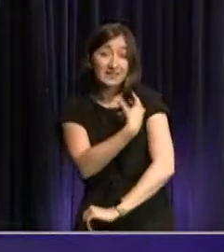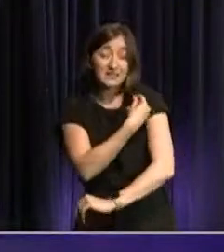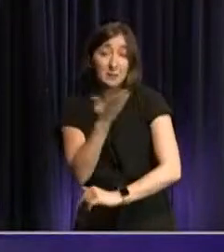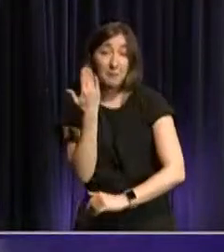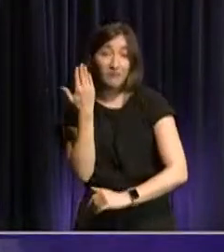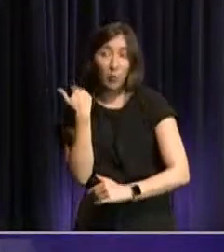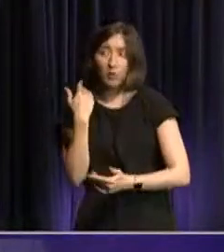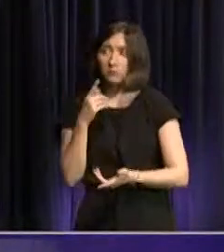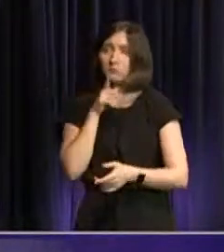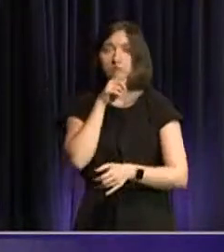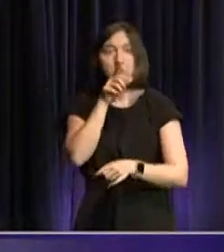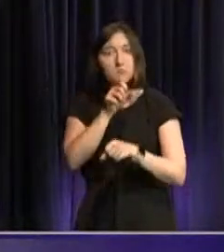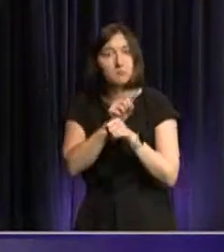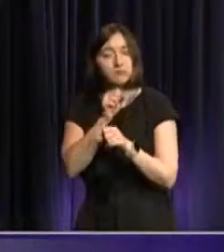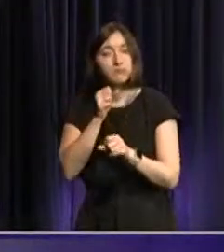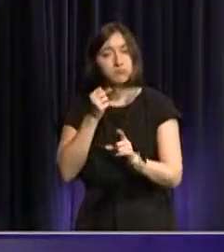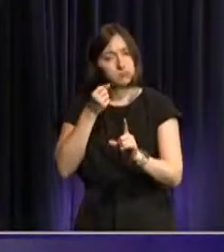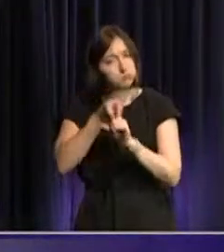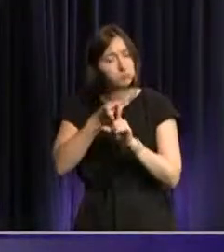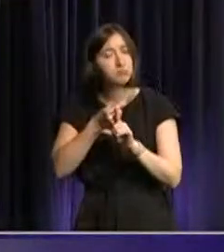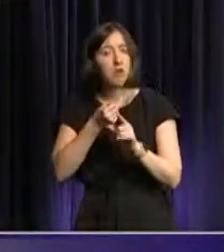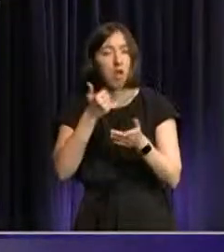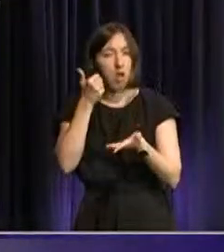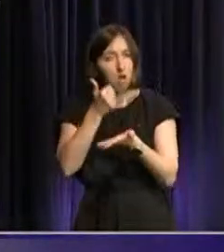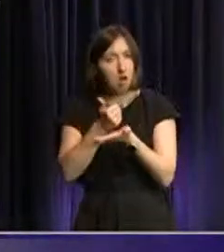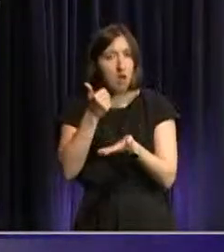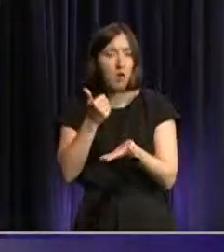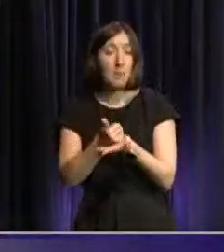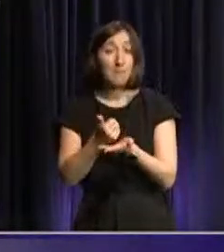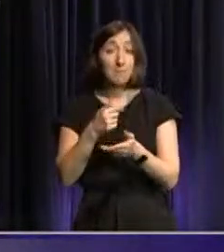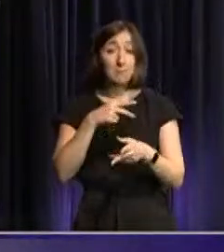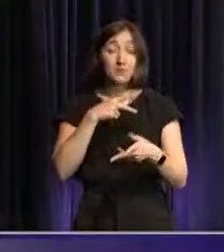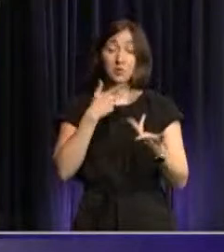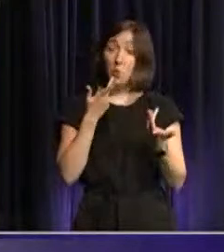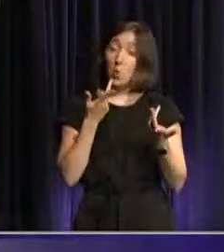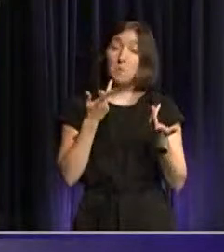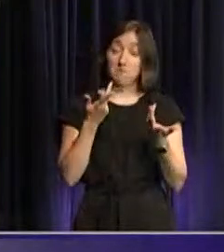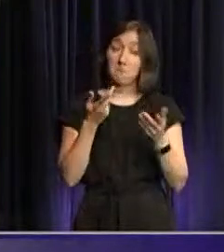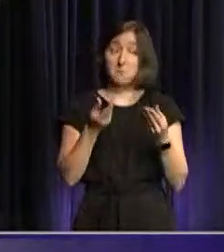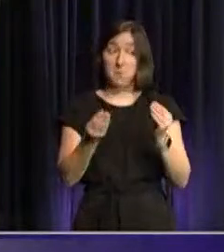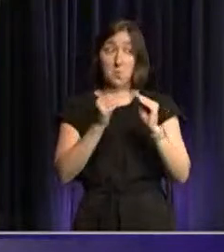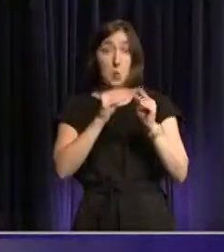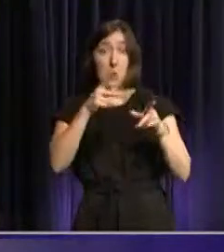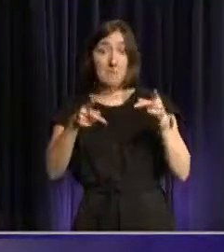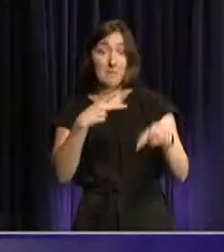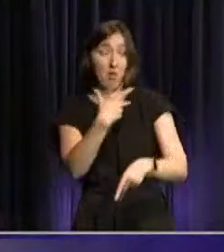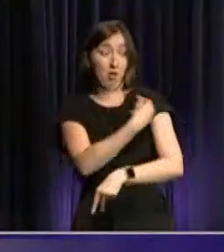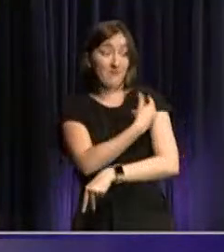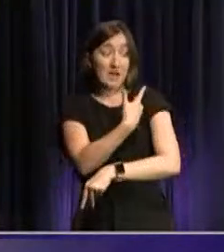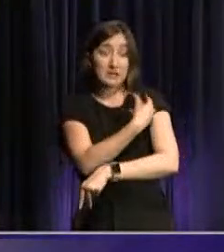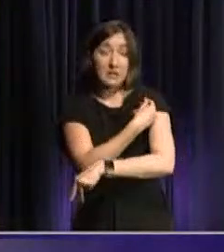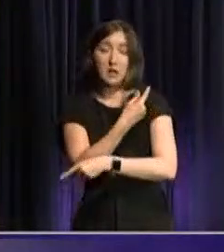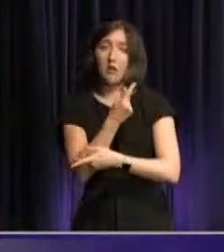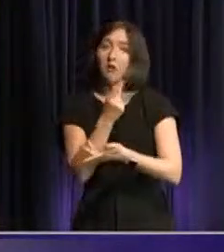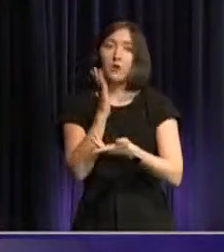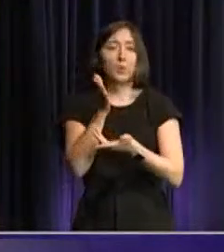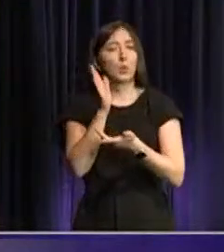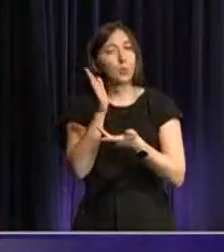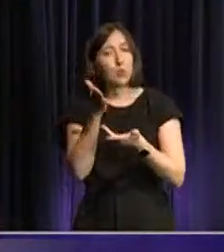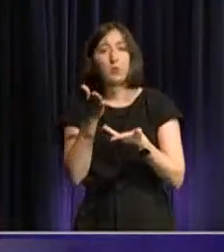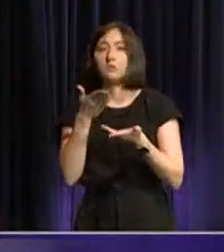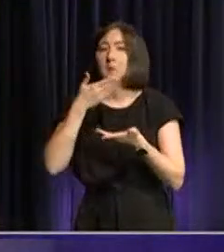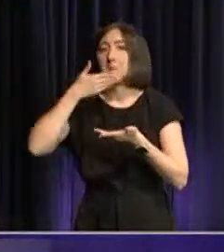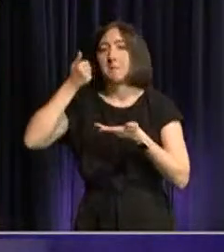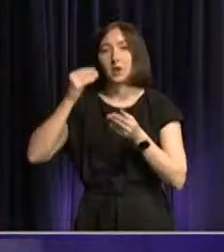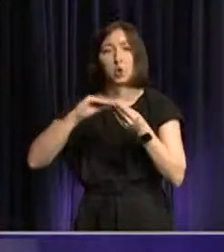powerful one, and the more that we can get people vaccinated, the better off we're going to be. It's been a very powerful tool for